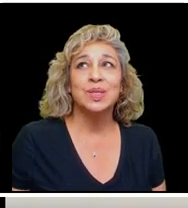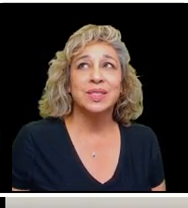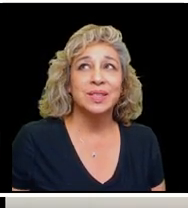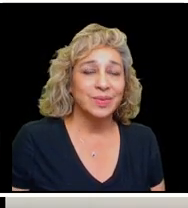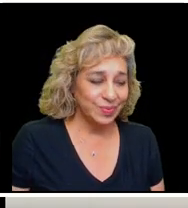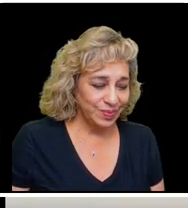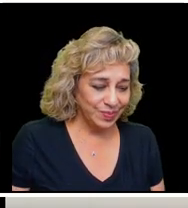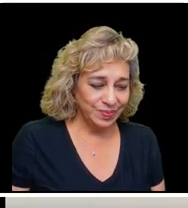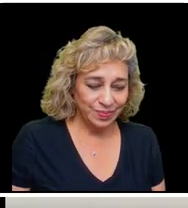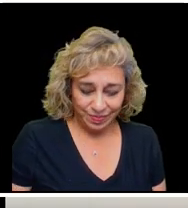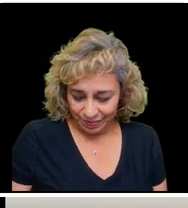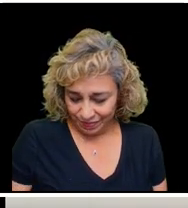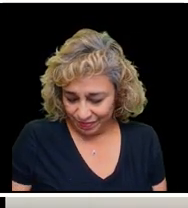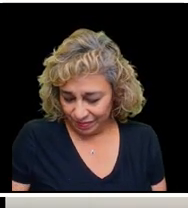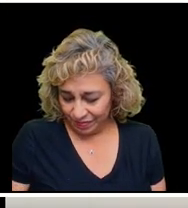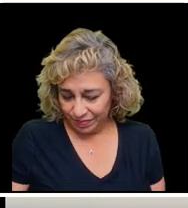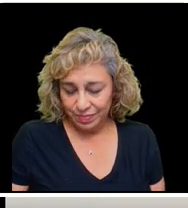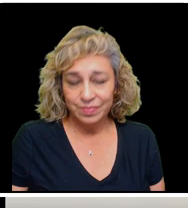schools